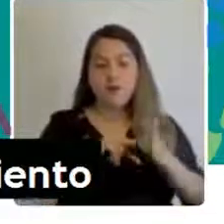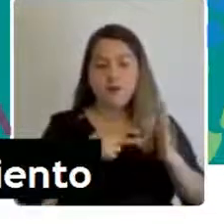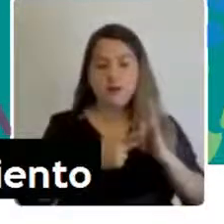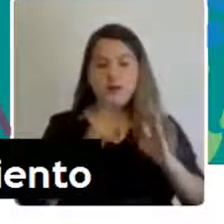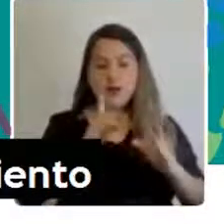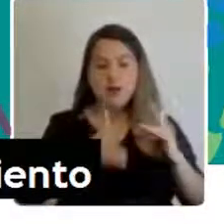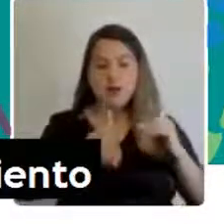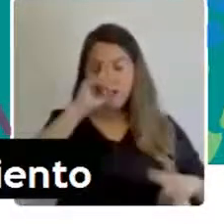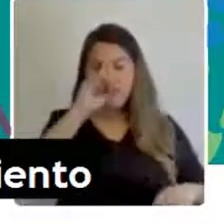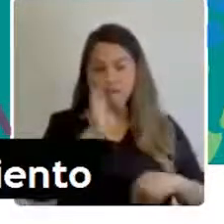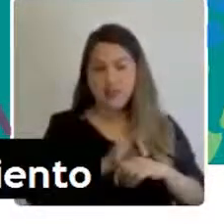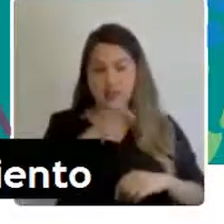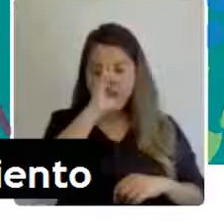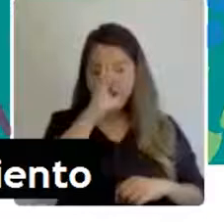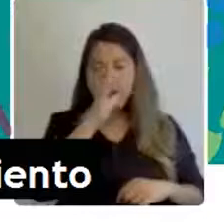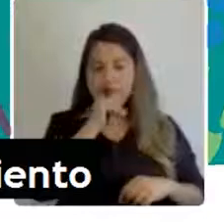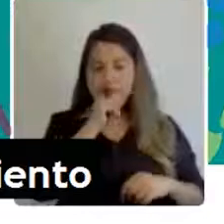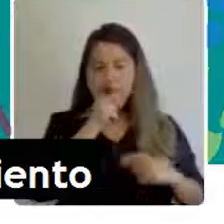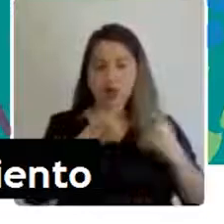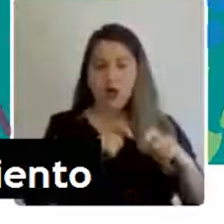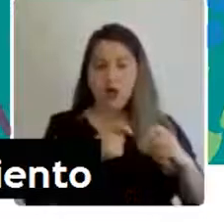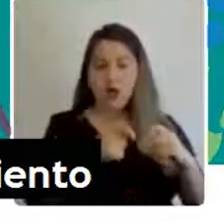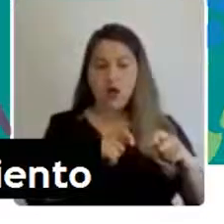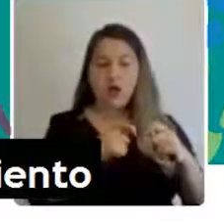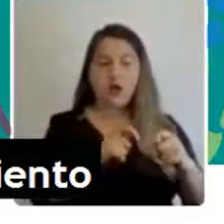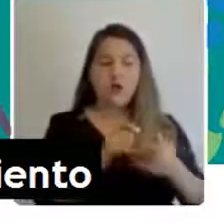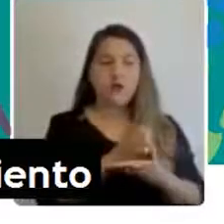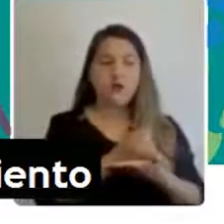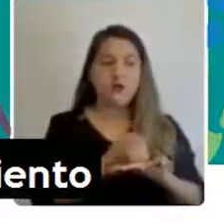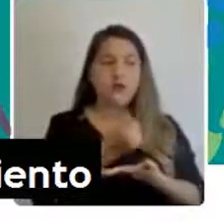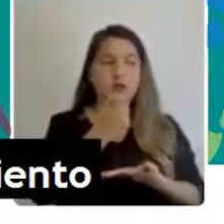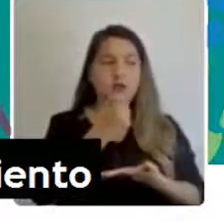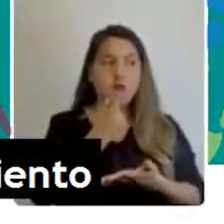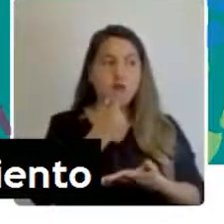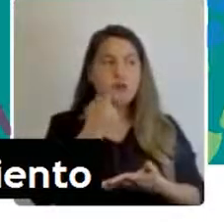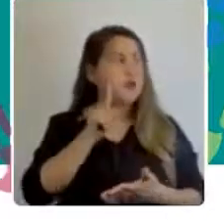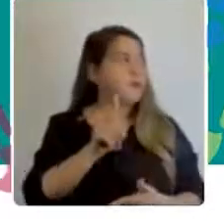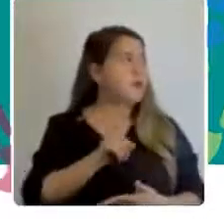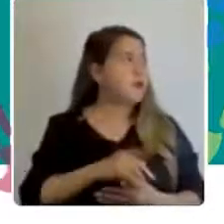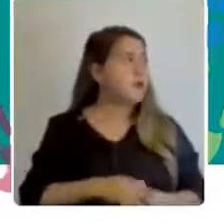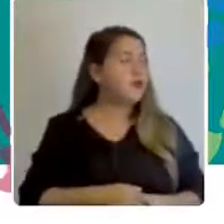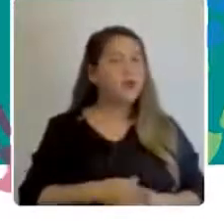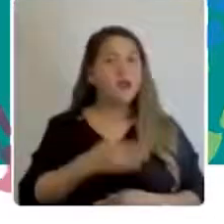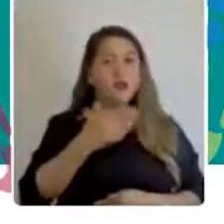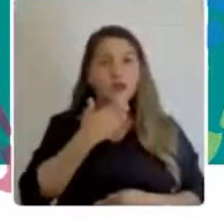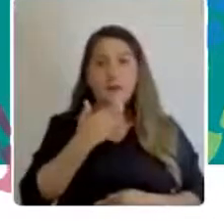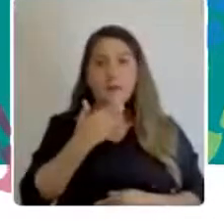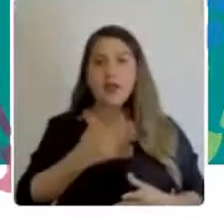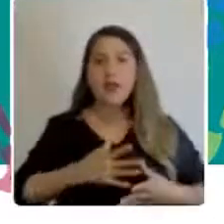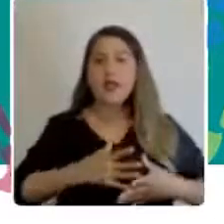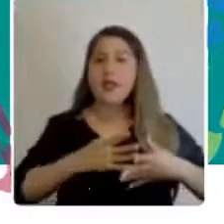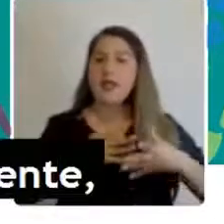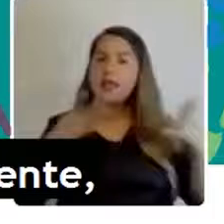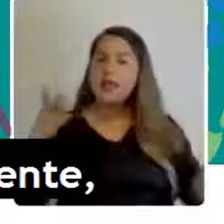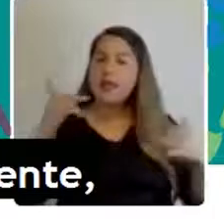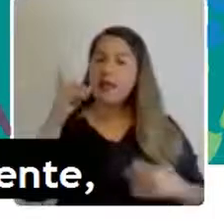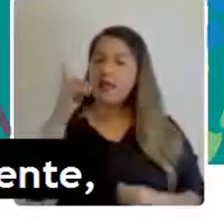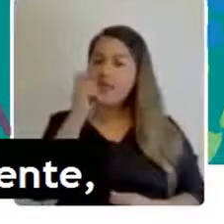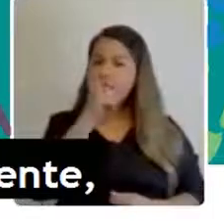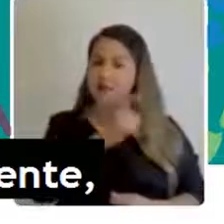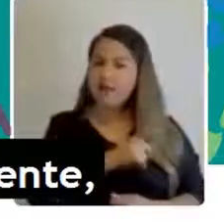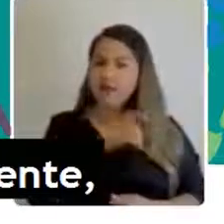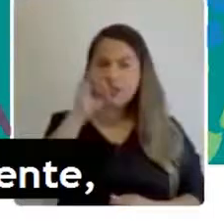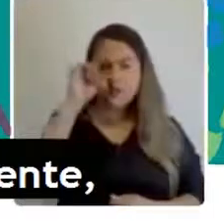hearing also is that it is equally as bad to know that there is a treatment and you cannot afford it, and your